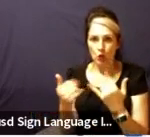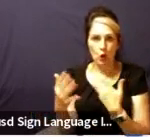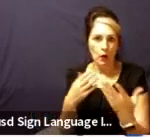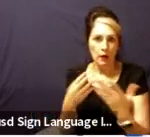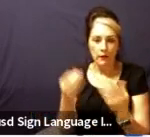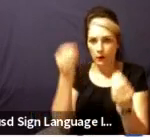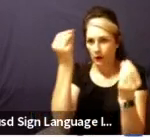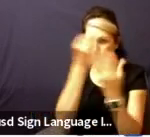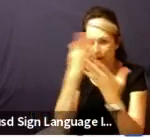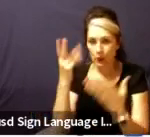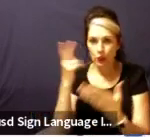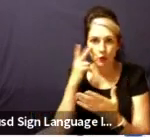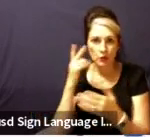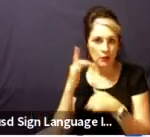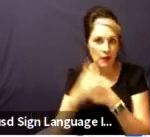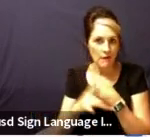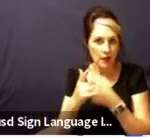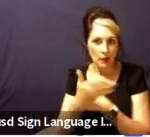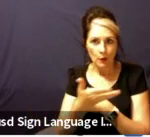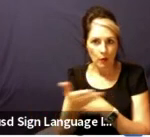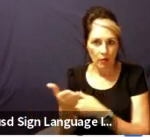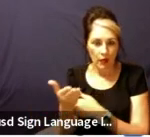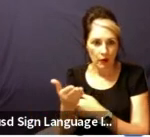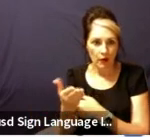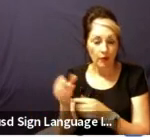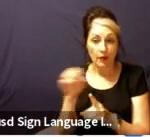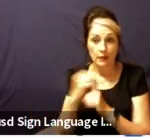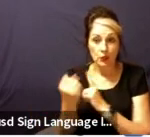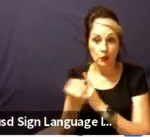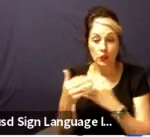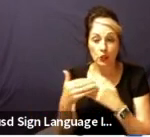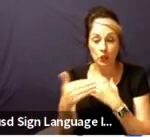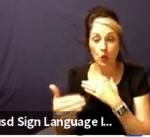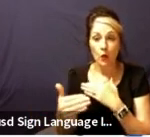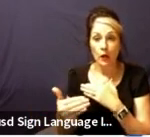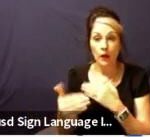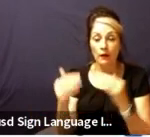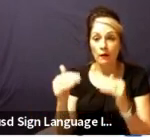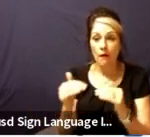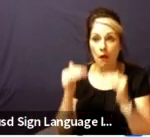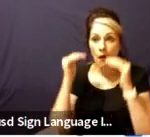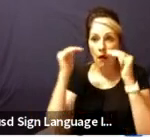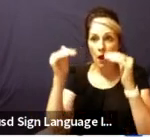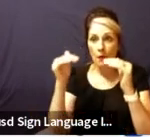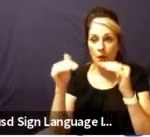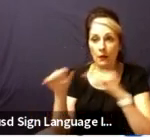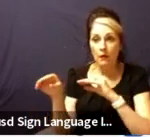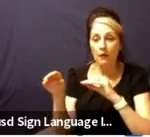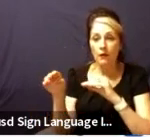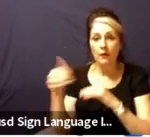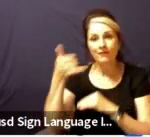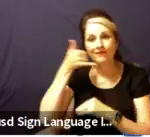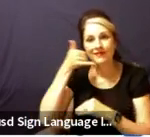see available here. So in this case, I'm going to go ahead and update the mobile number.